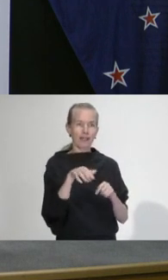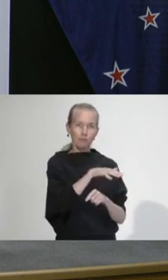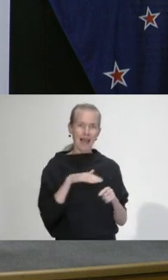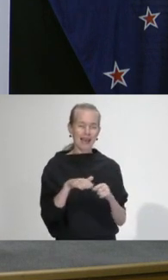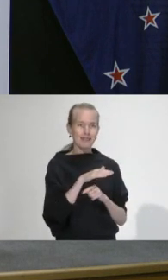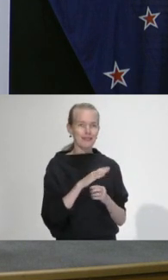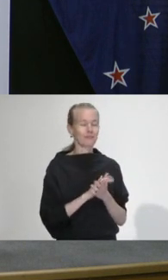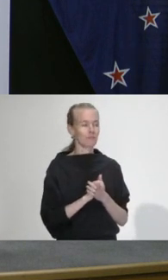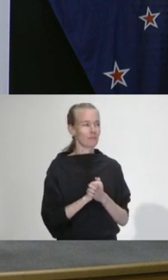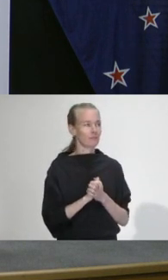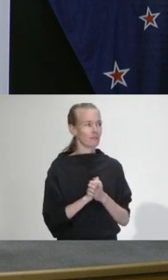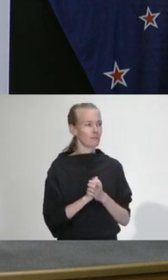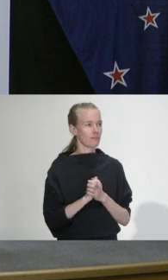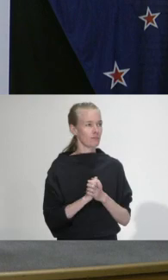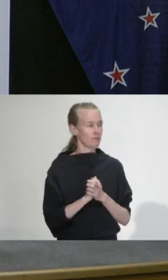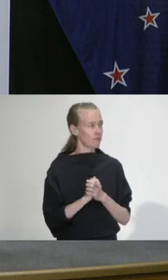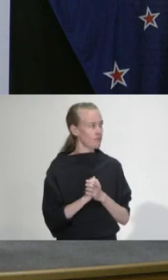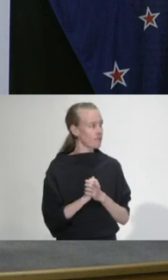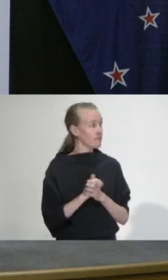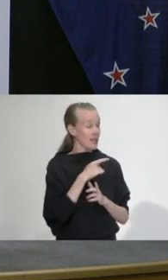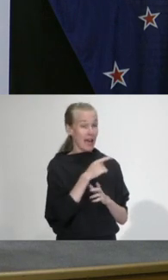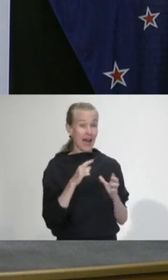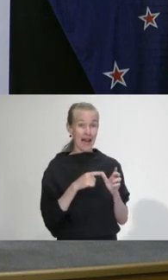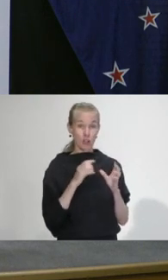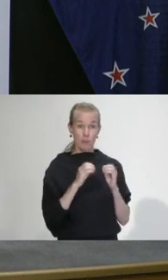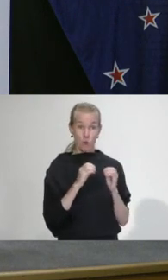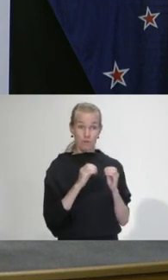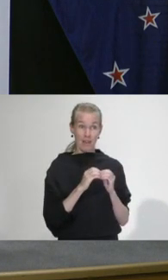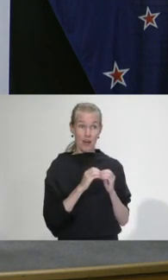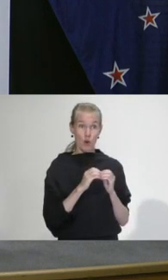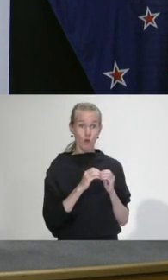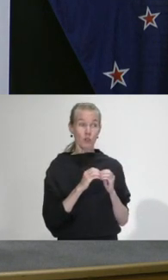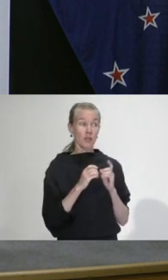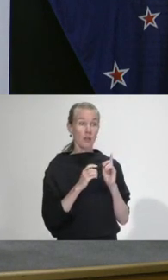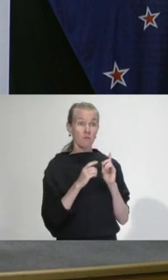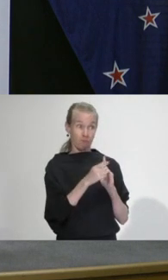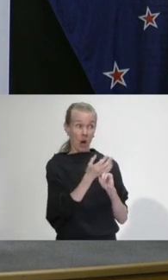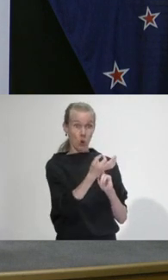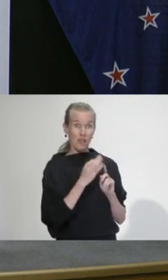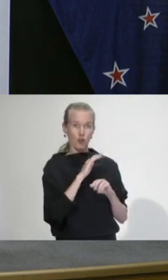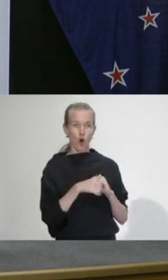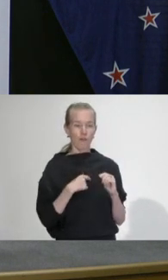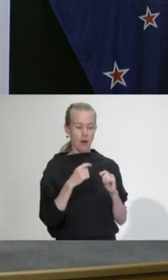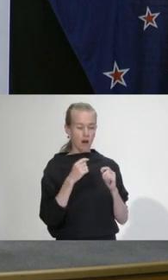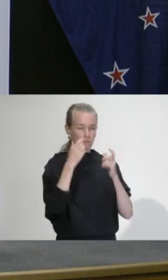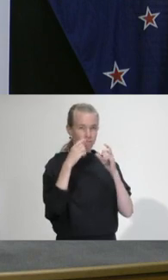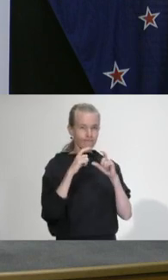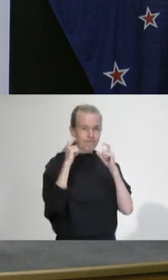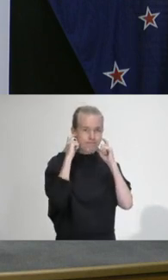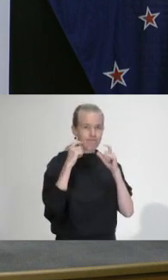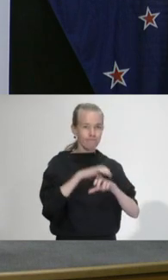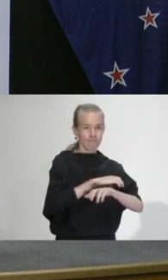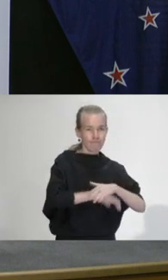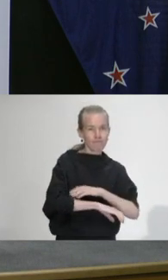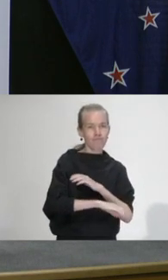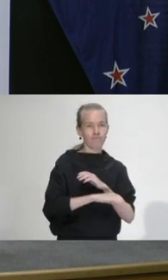they still don't have enough? Yes, I'm very happy with our stocks of PPE, and every DHB, including hospitals, has plenty of